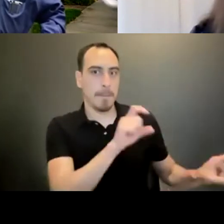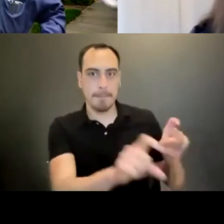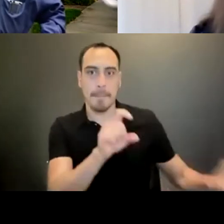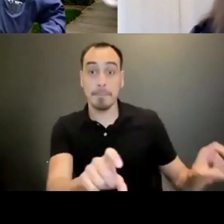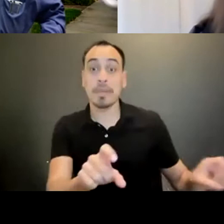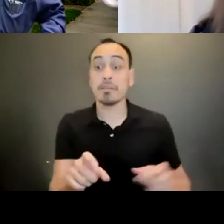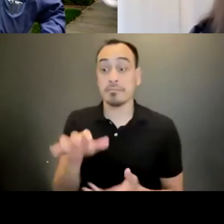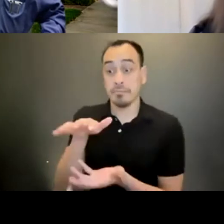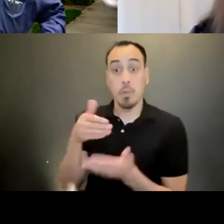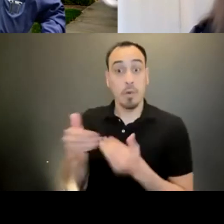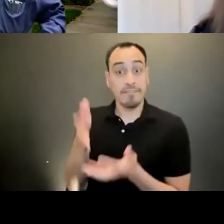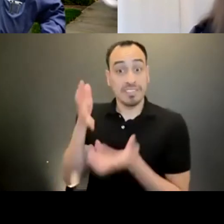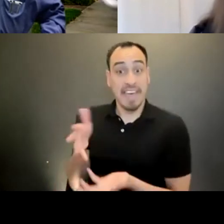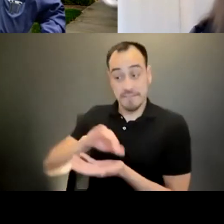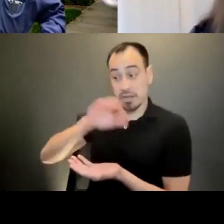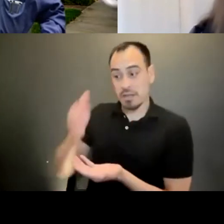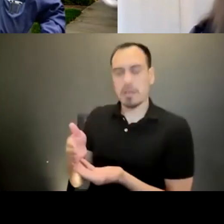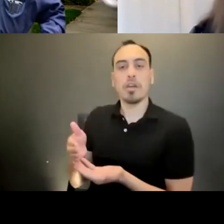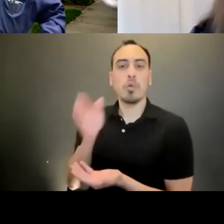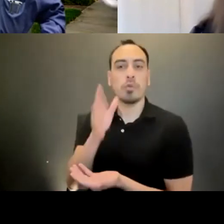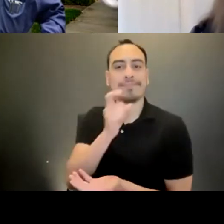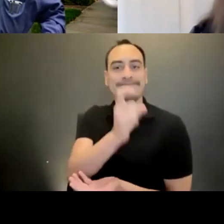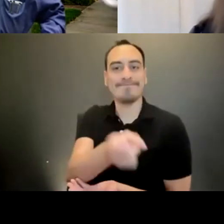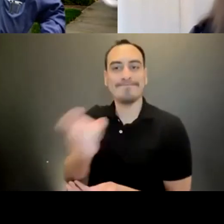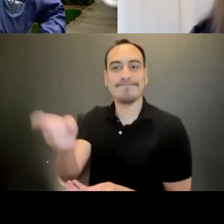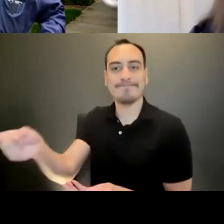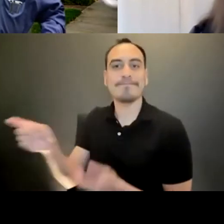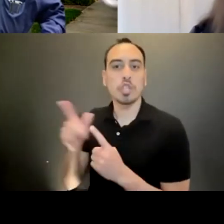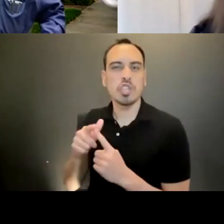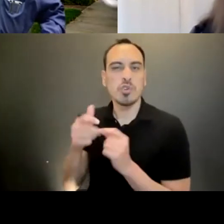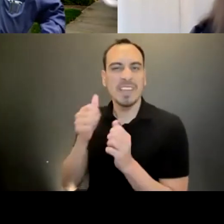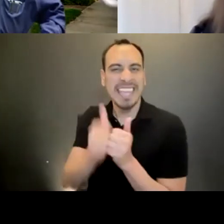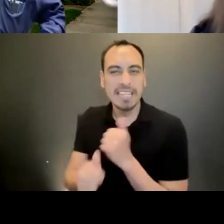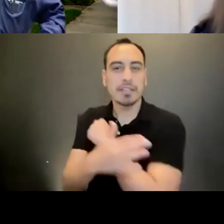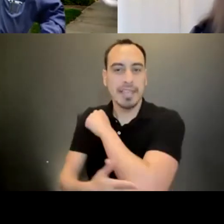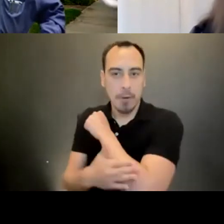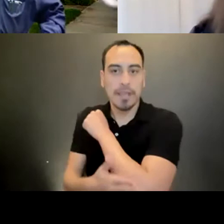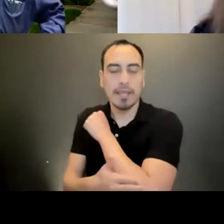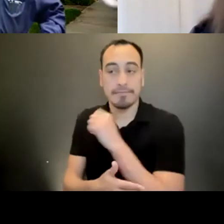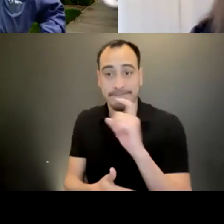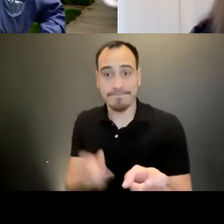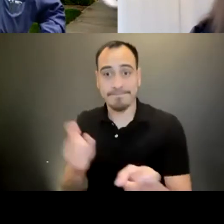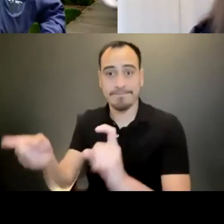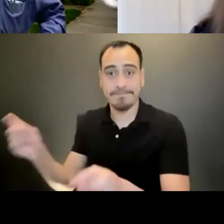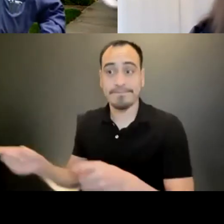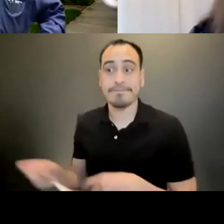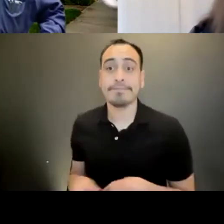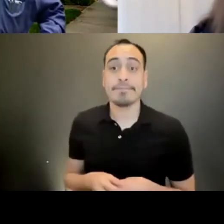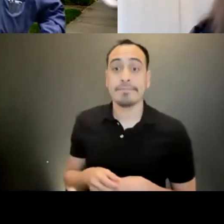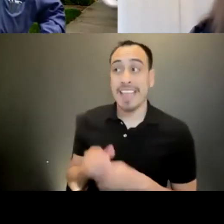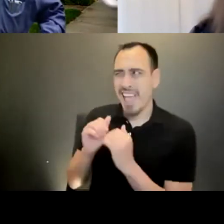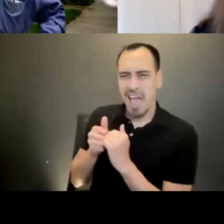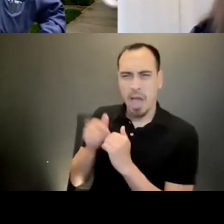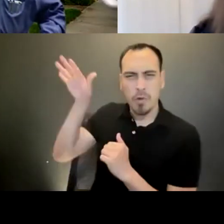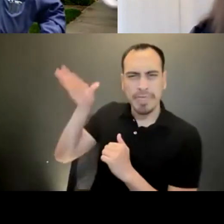up for each of the counties. And the allocation algorithm that they use does change